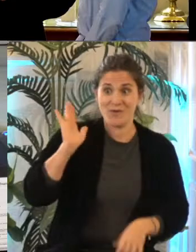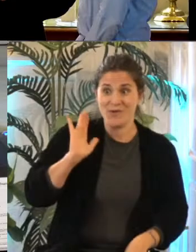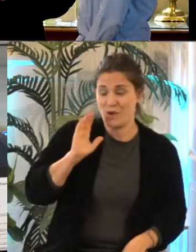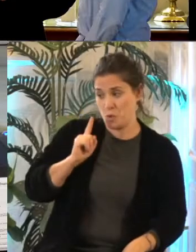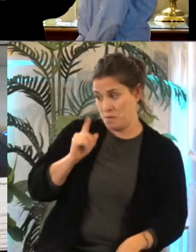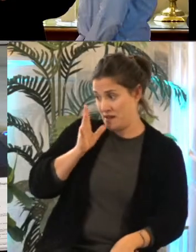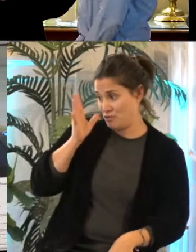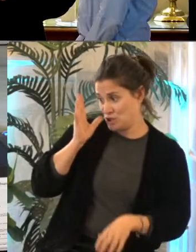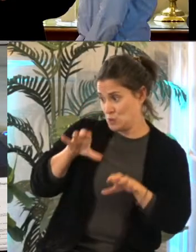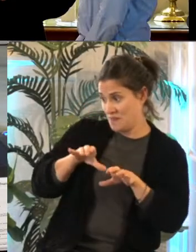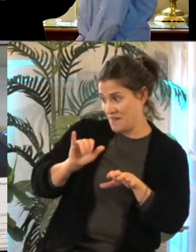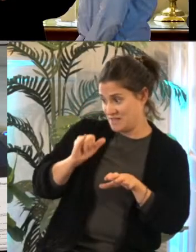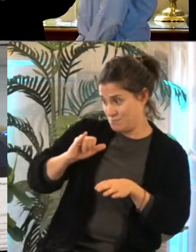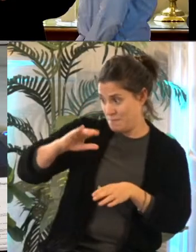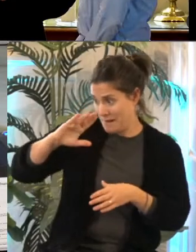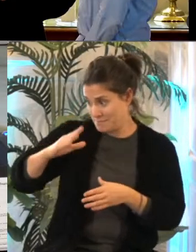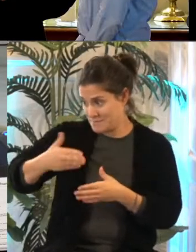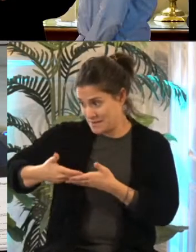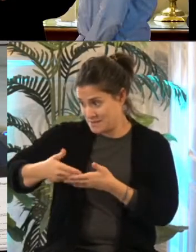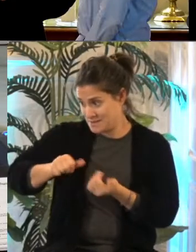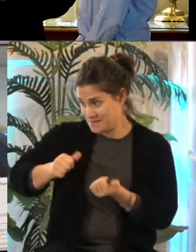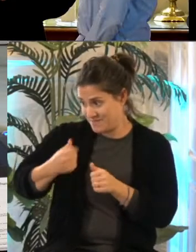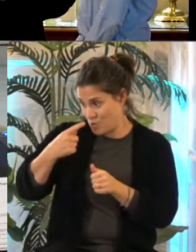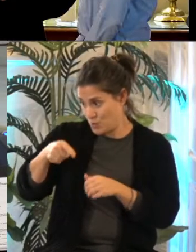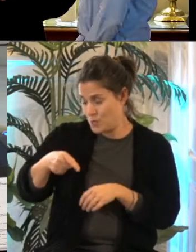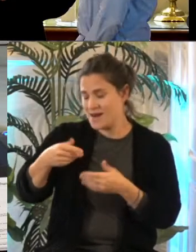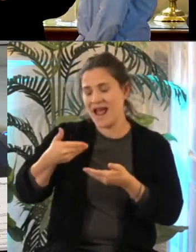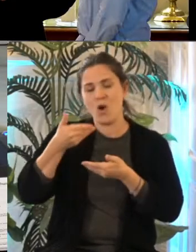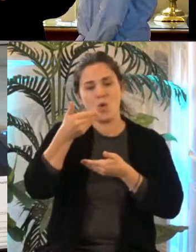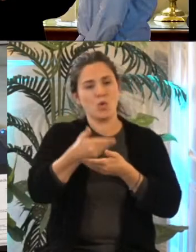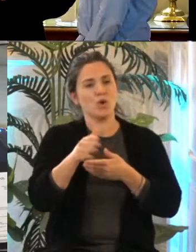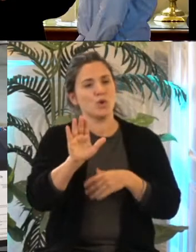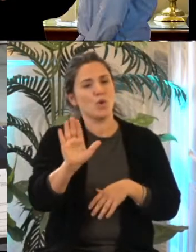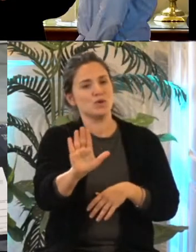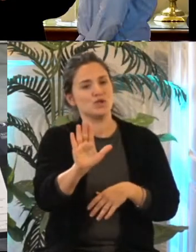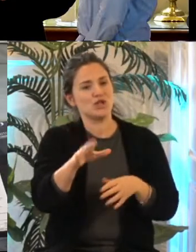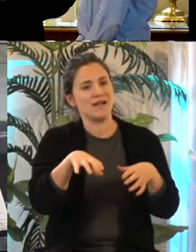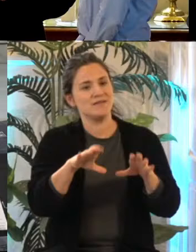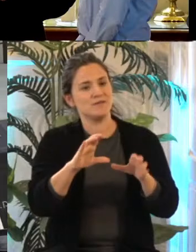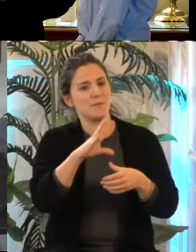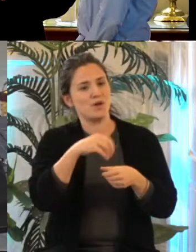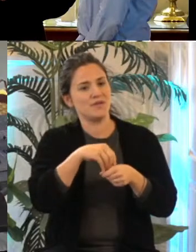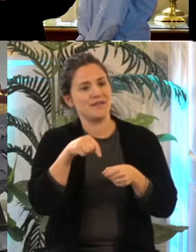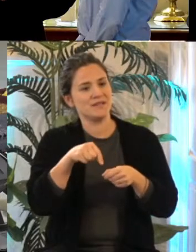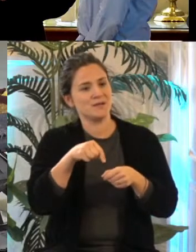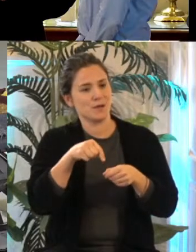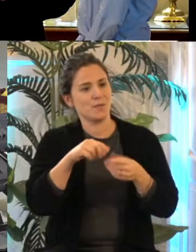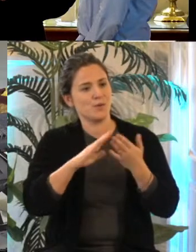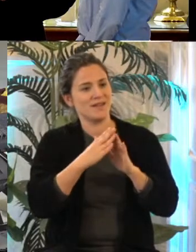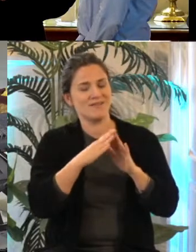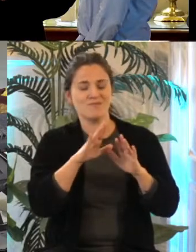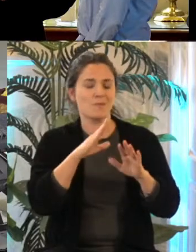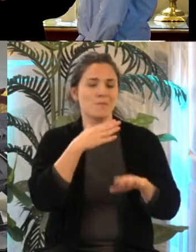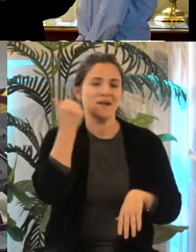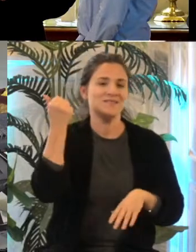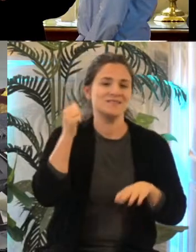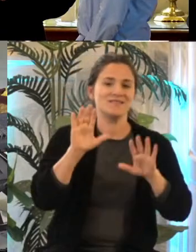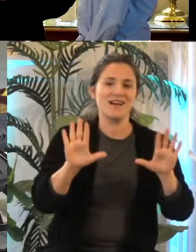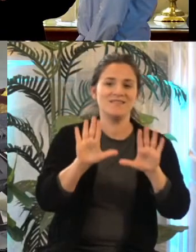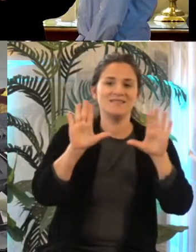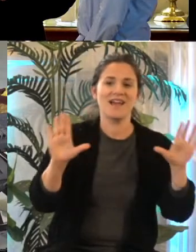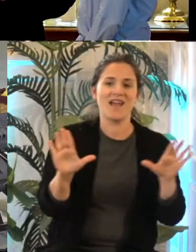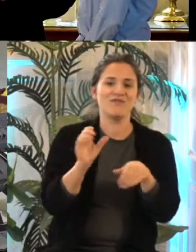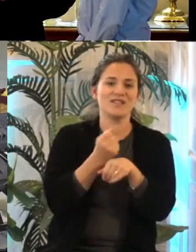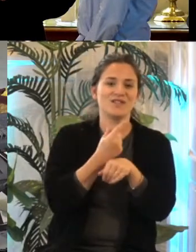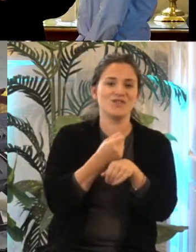it's your chance to declare your interest in being a part of this community. And so it's one of the best Sundays of the year, and they